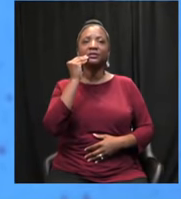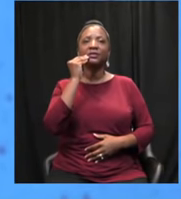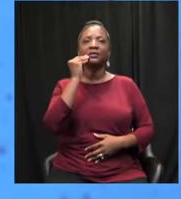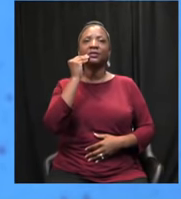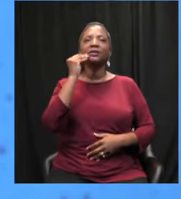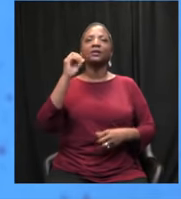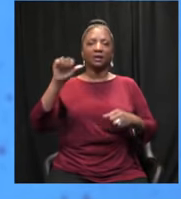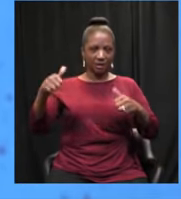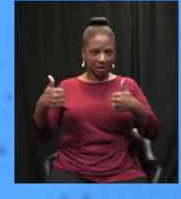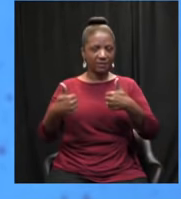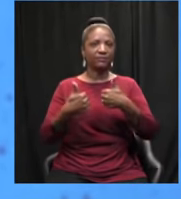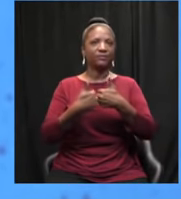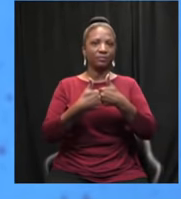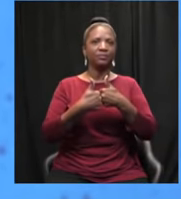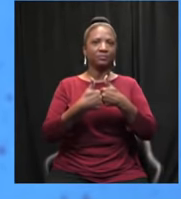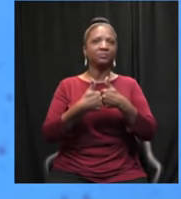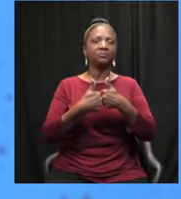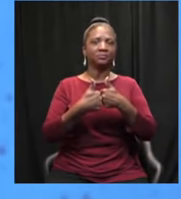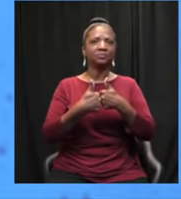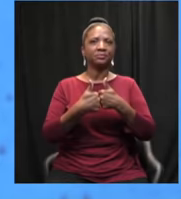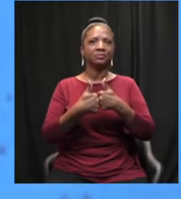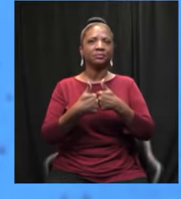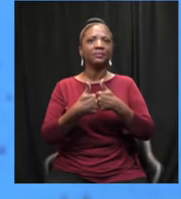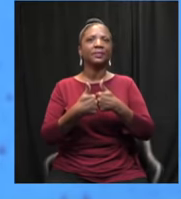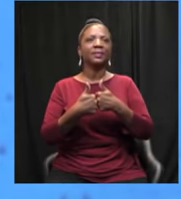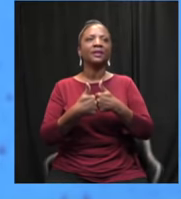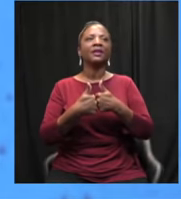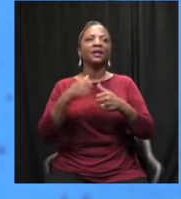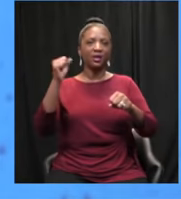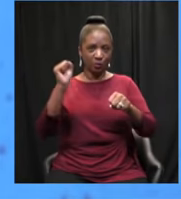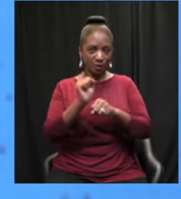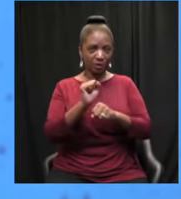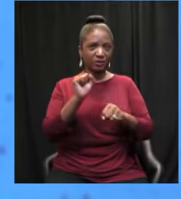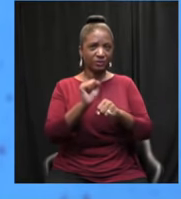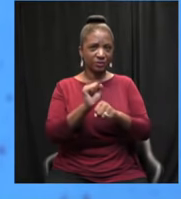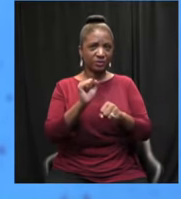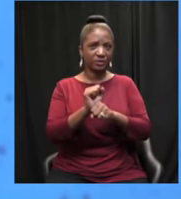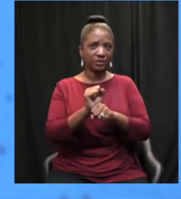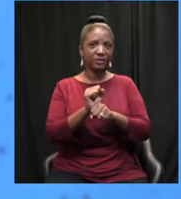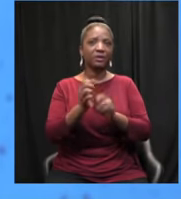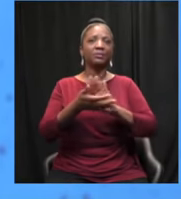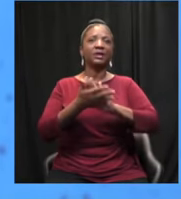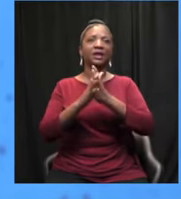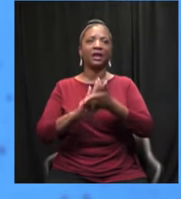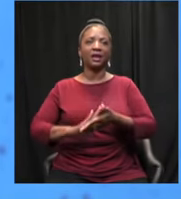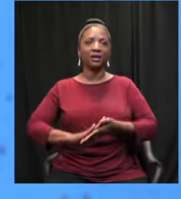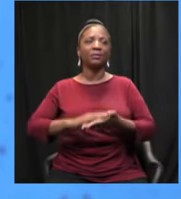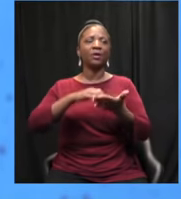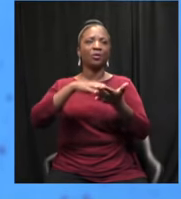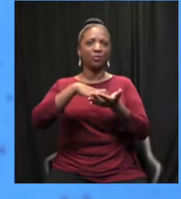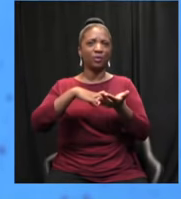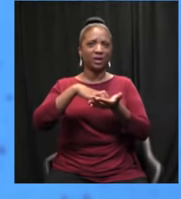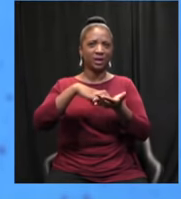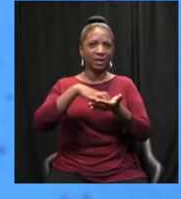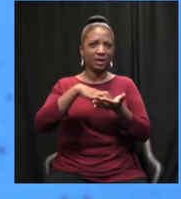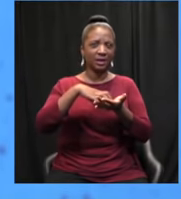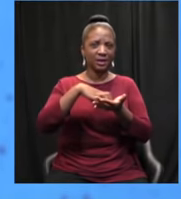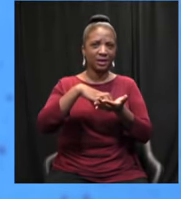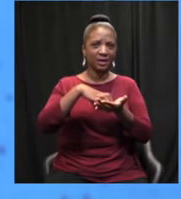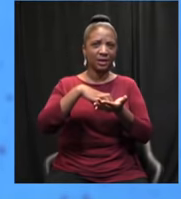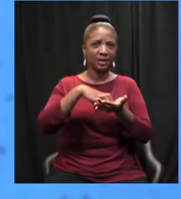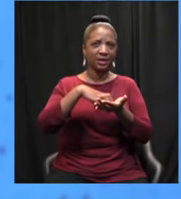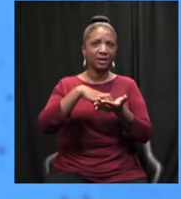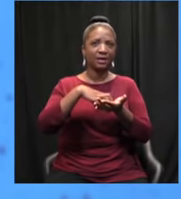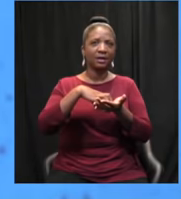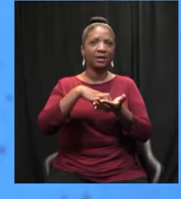and sorrowful. In his humanity, he labored and became physically weak. John Calvin says these words,